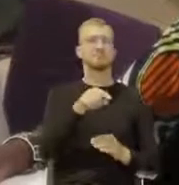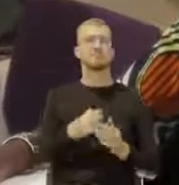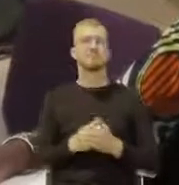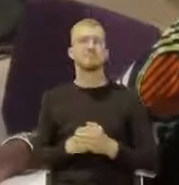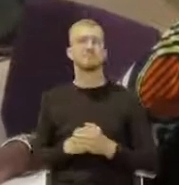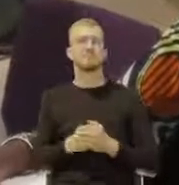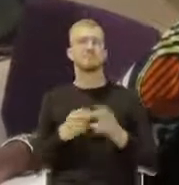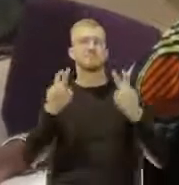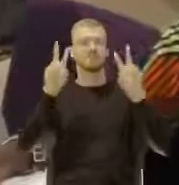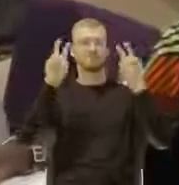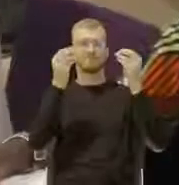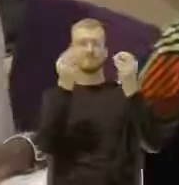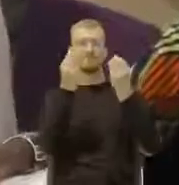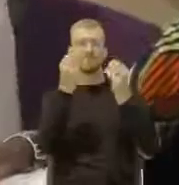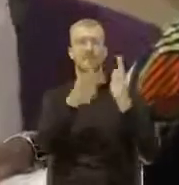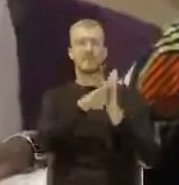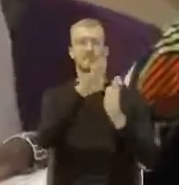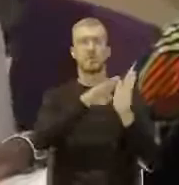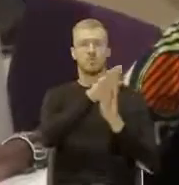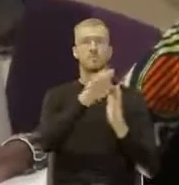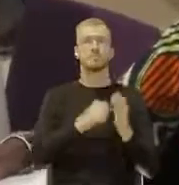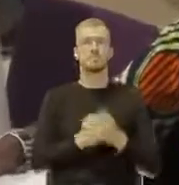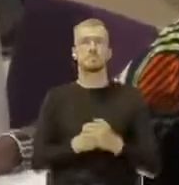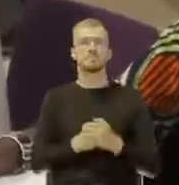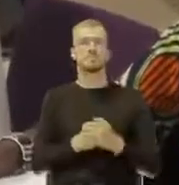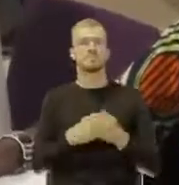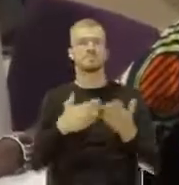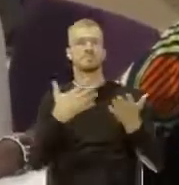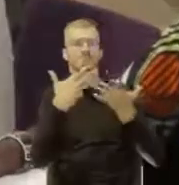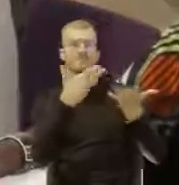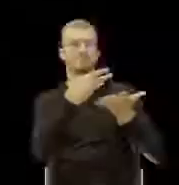really grateful, Ambassador, that you are with us. The floor is yours.